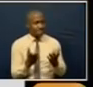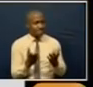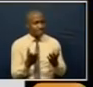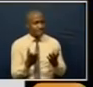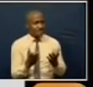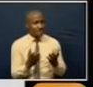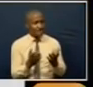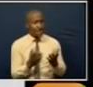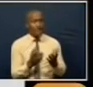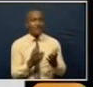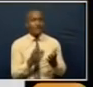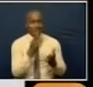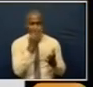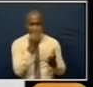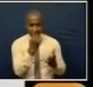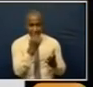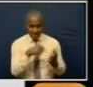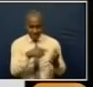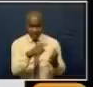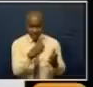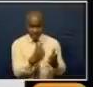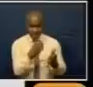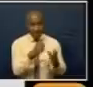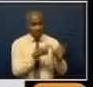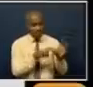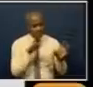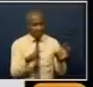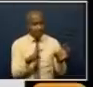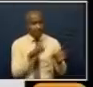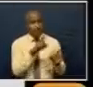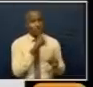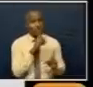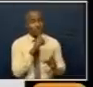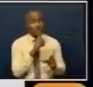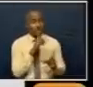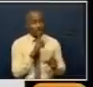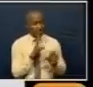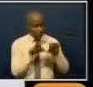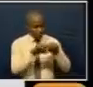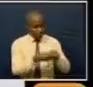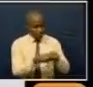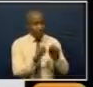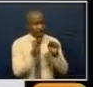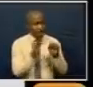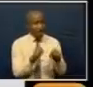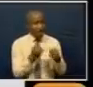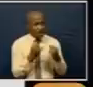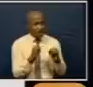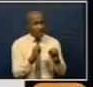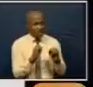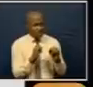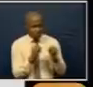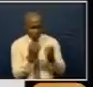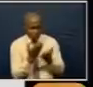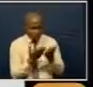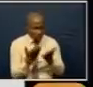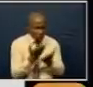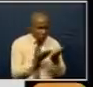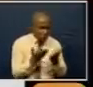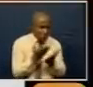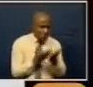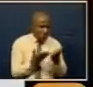the deadline where, you know, and he will be leaving. And you said you would step in and mediate some talks.